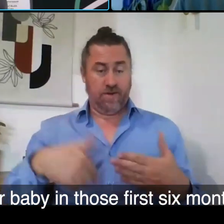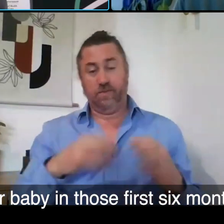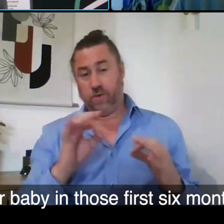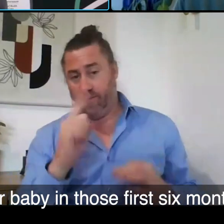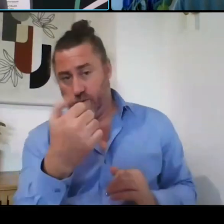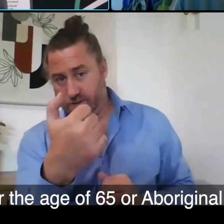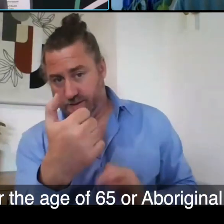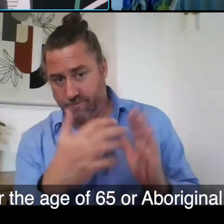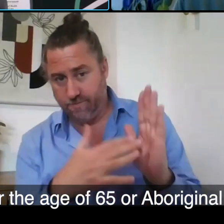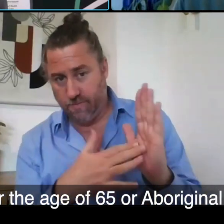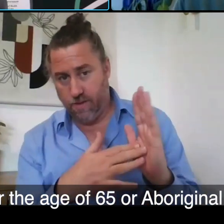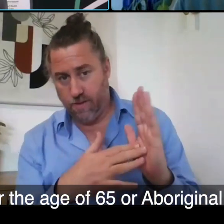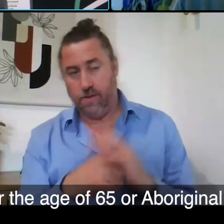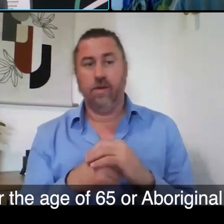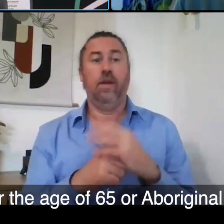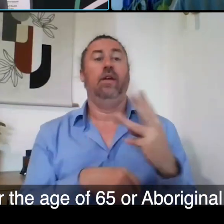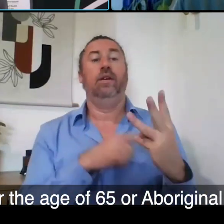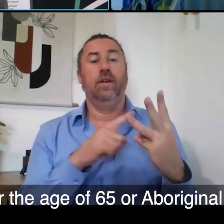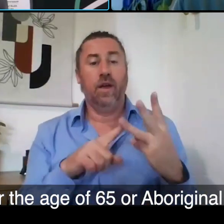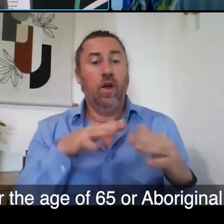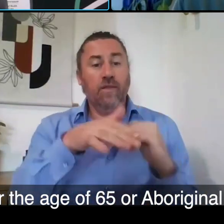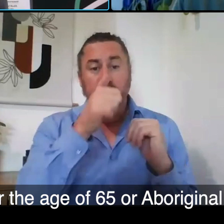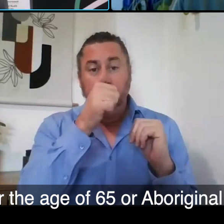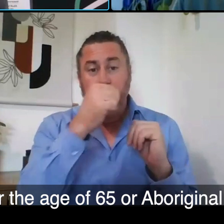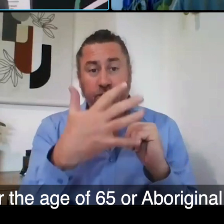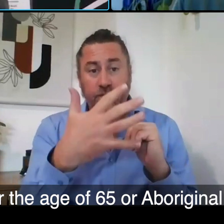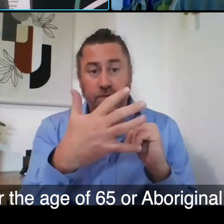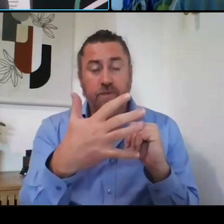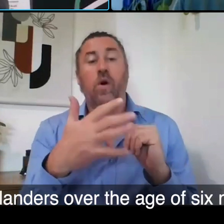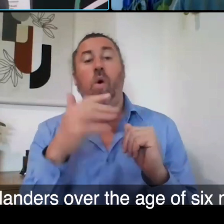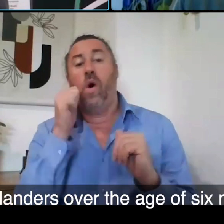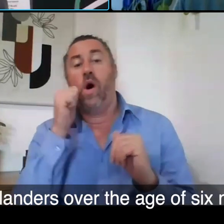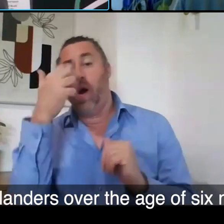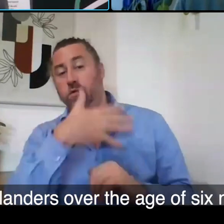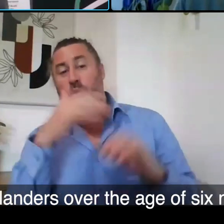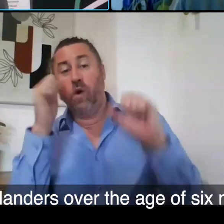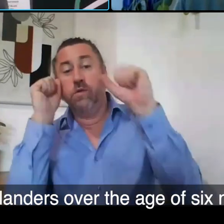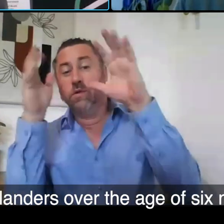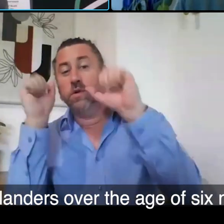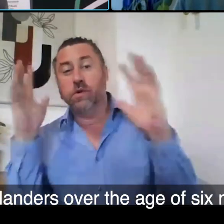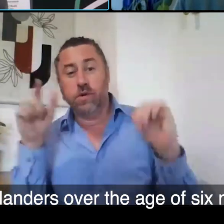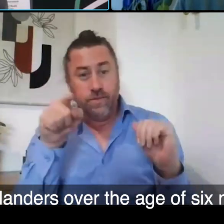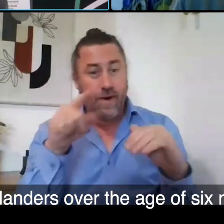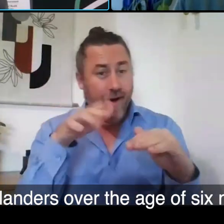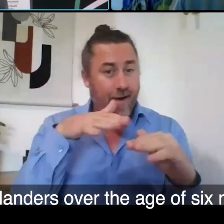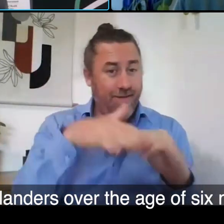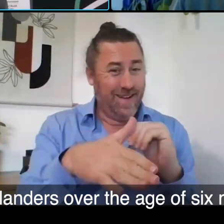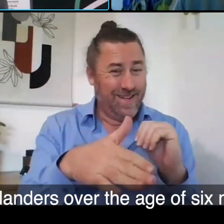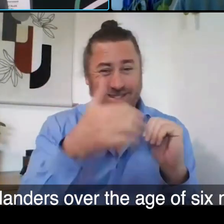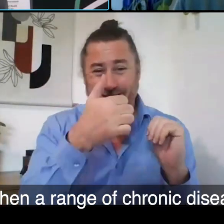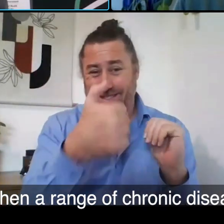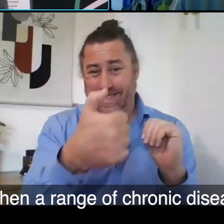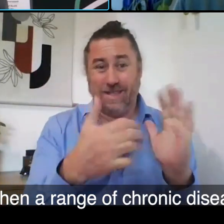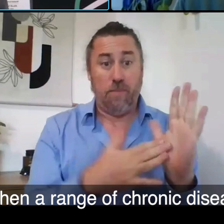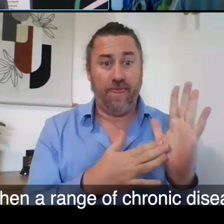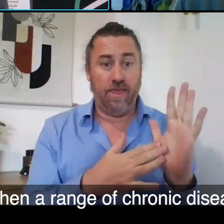months. People over the age of 65 or Aboriginal and Torres Strait Islanders over the age of 6 months.